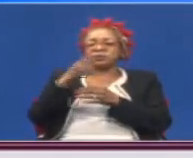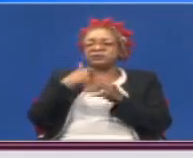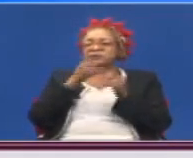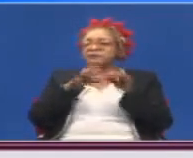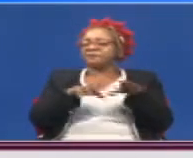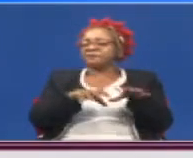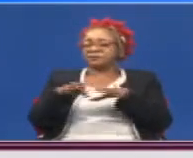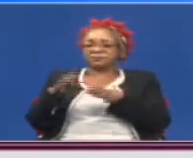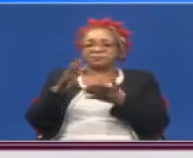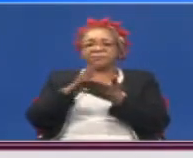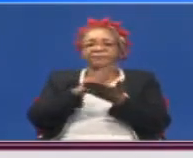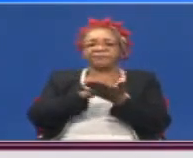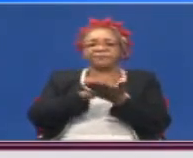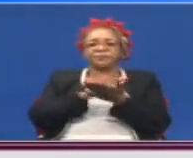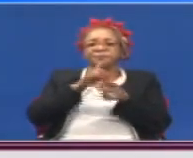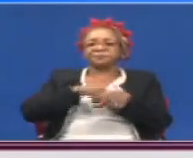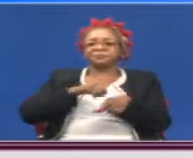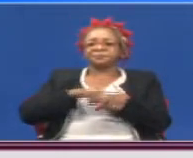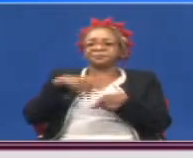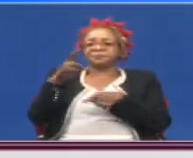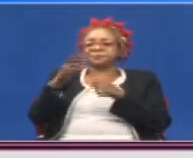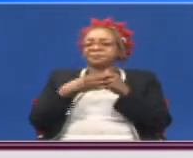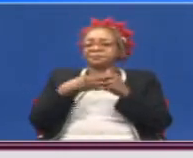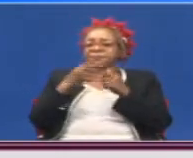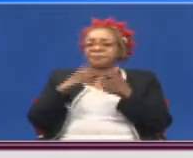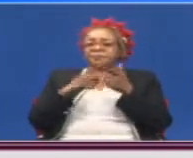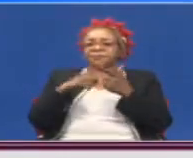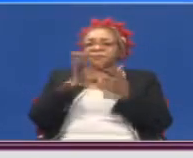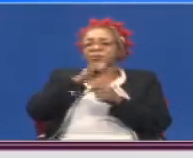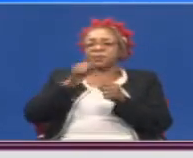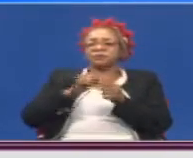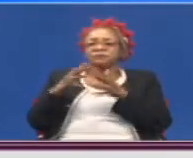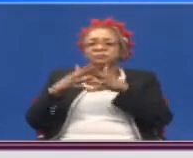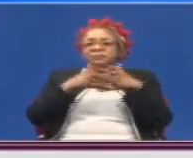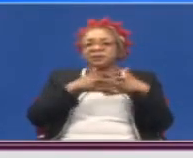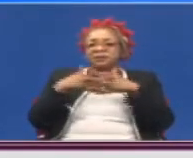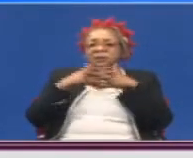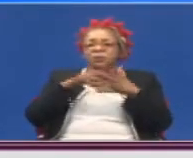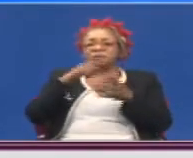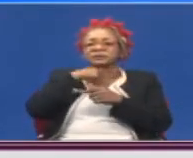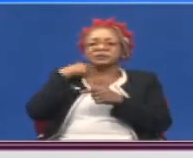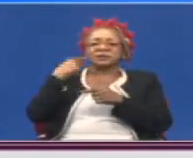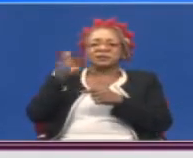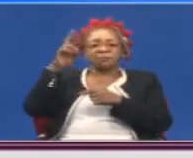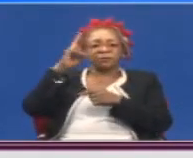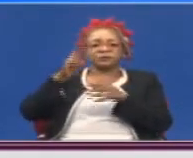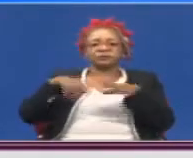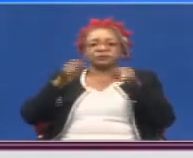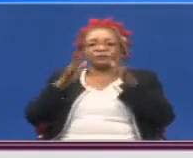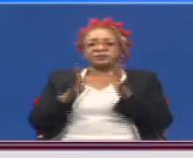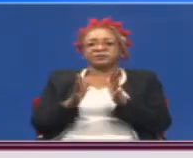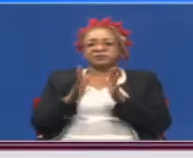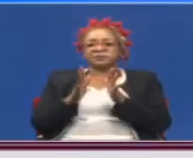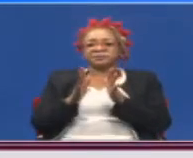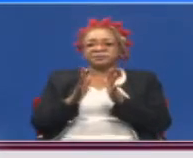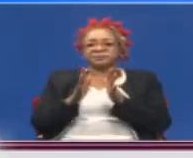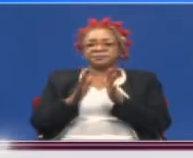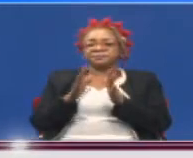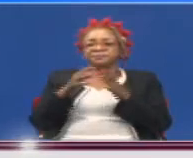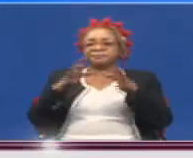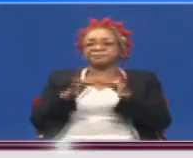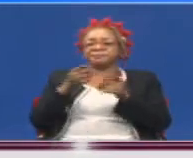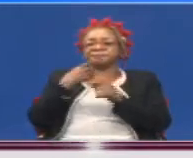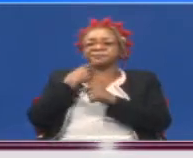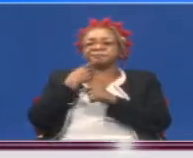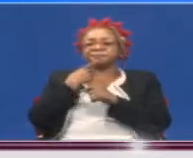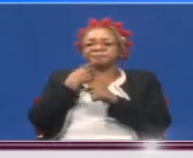to the public. A 28-year-old Kenyan man living in the United States was killed by police officers while in custody. His family says he